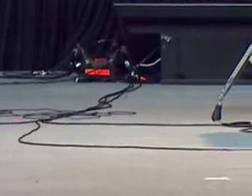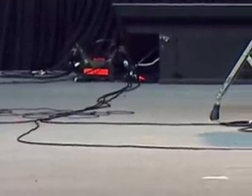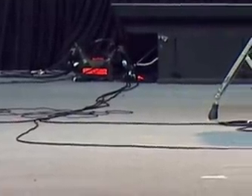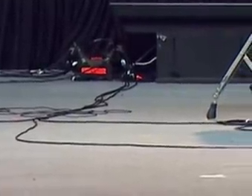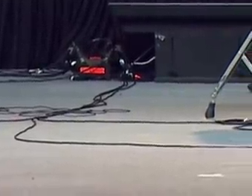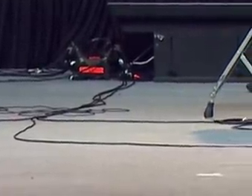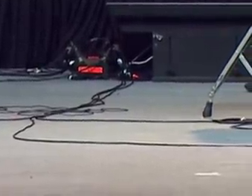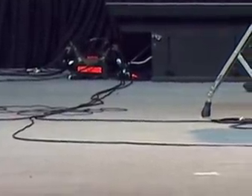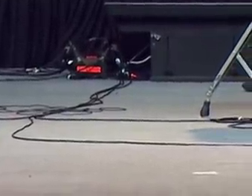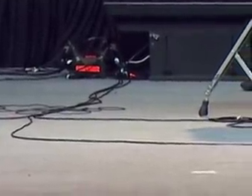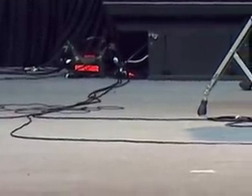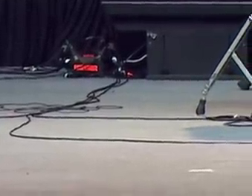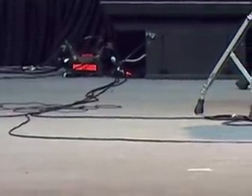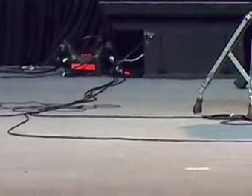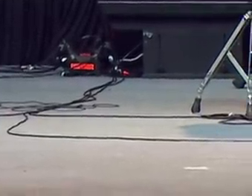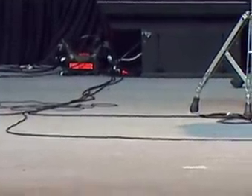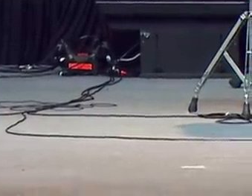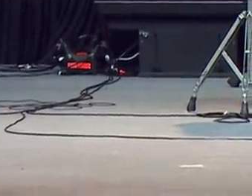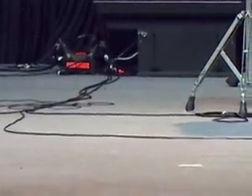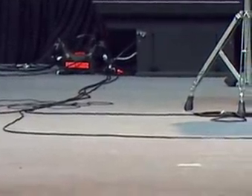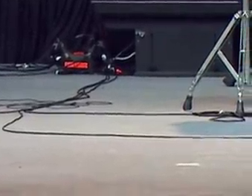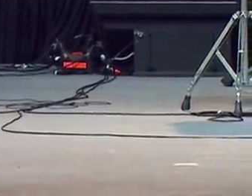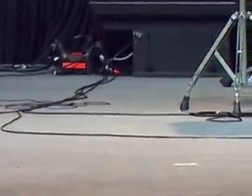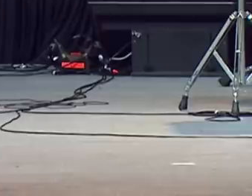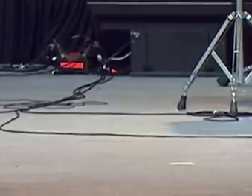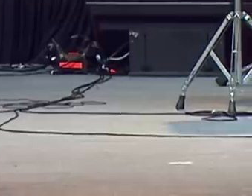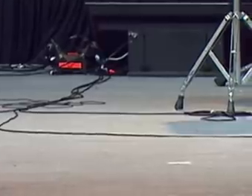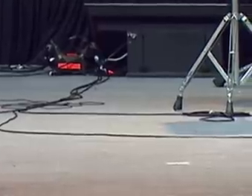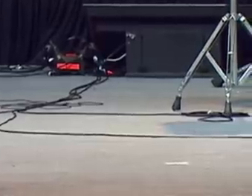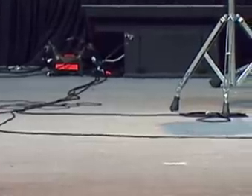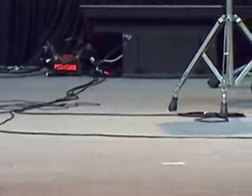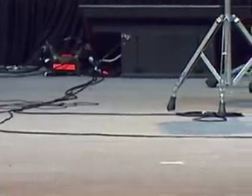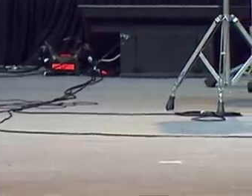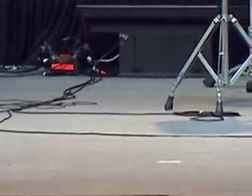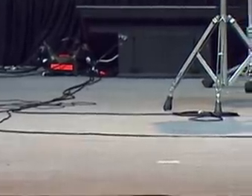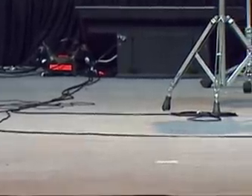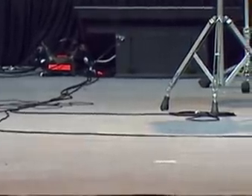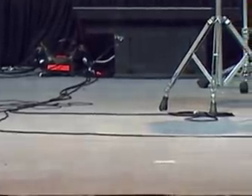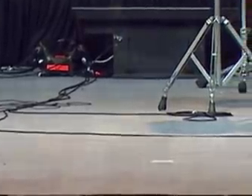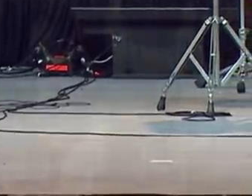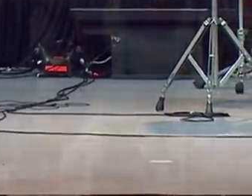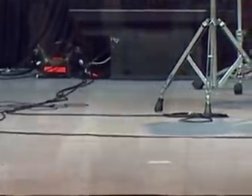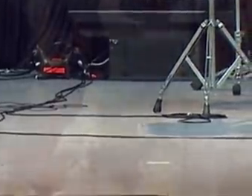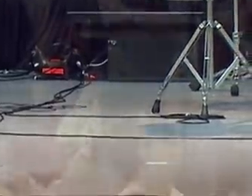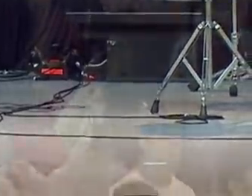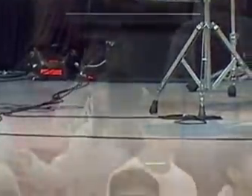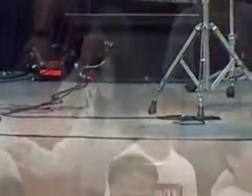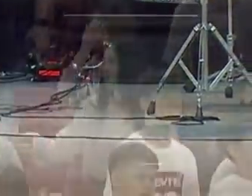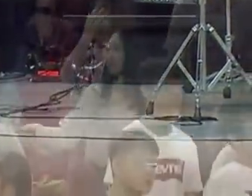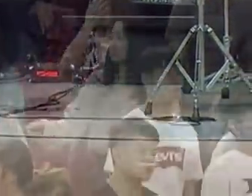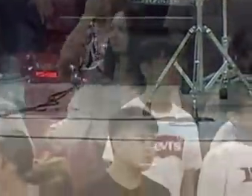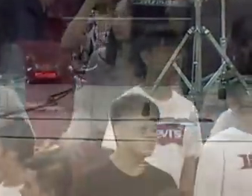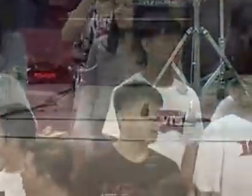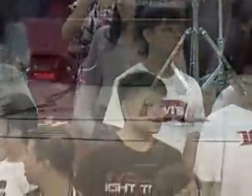was lost, but now I'm found.